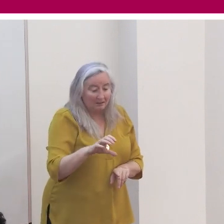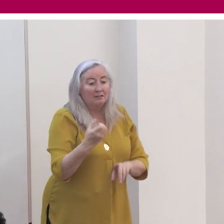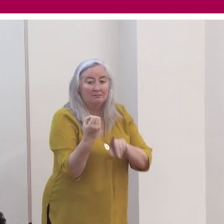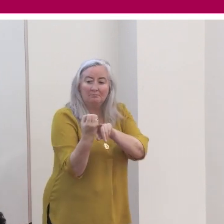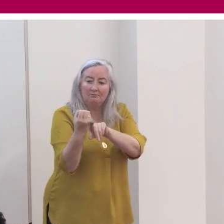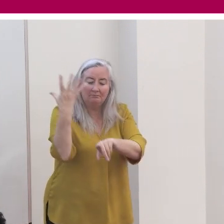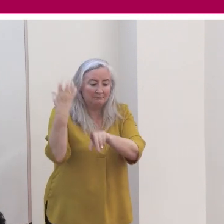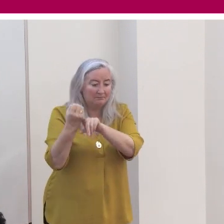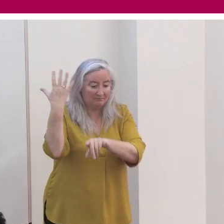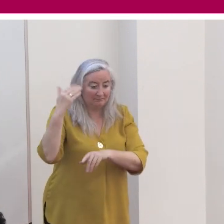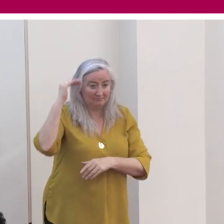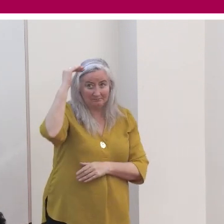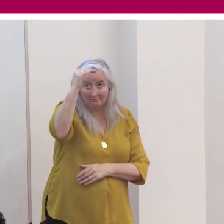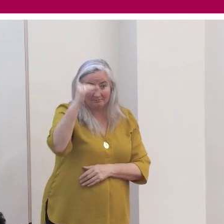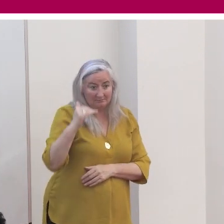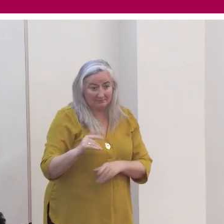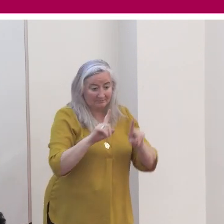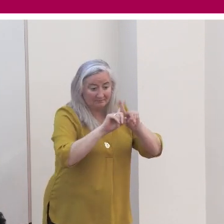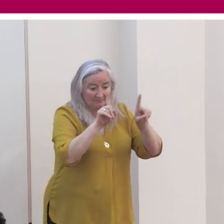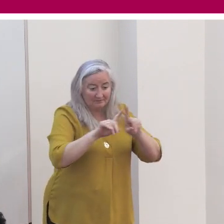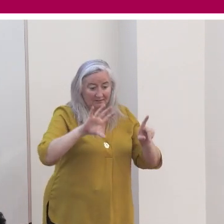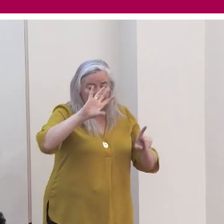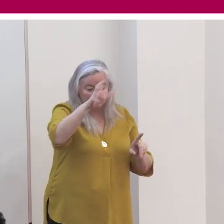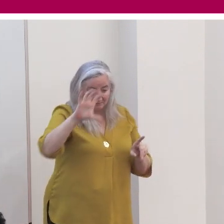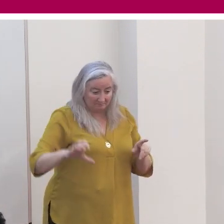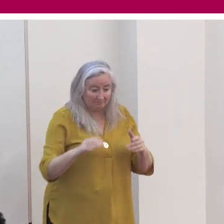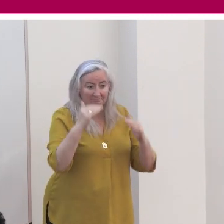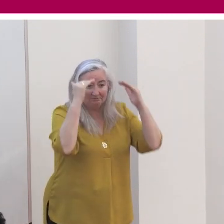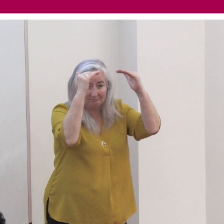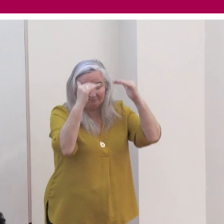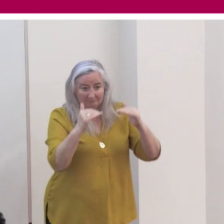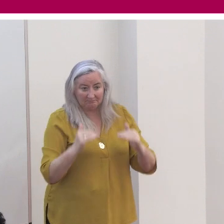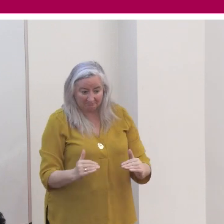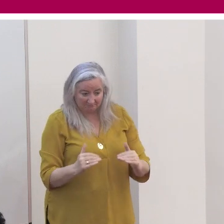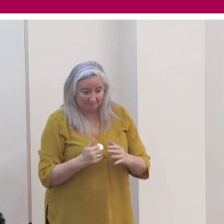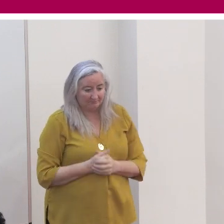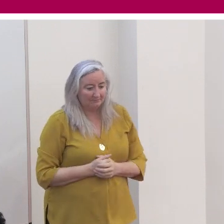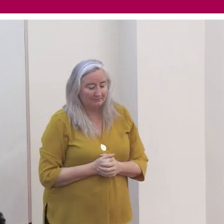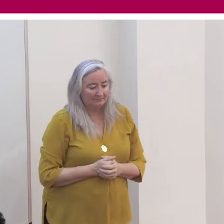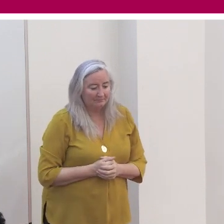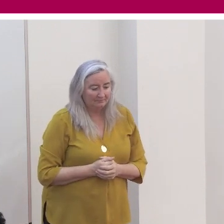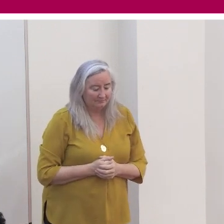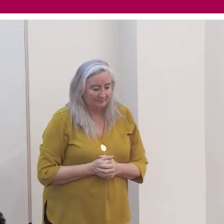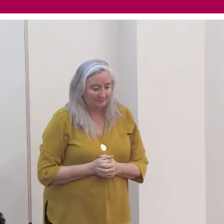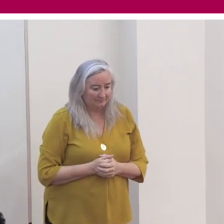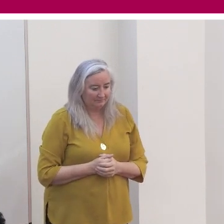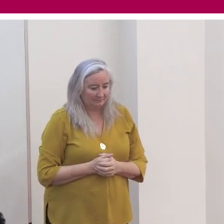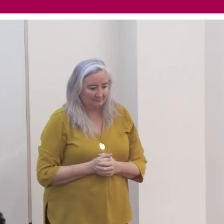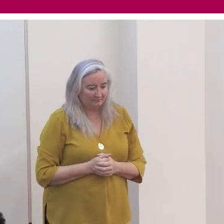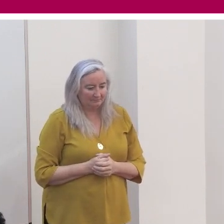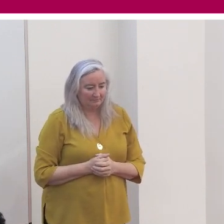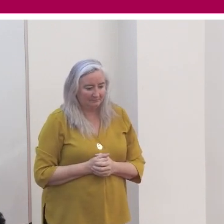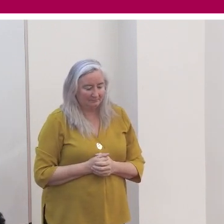and Spain. So here, diverse experiences, especially centered in Southern